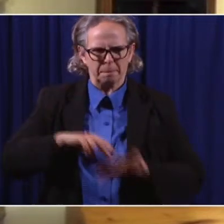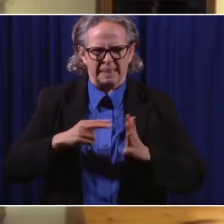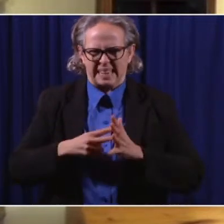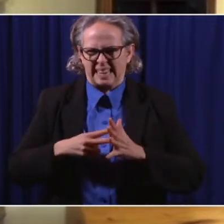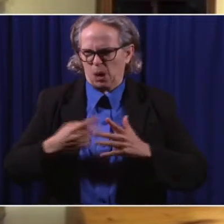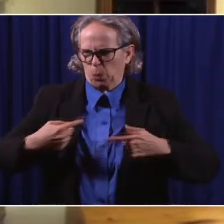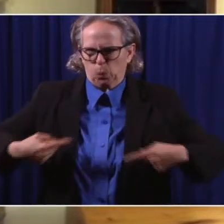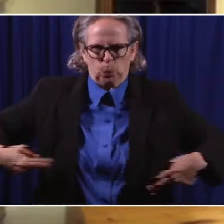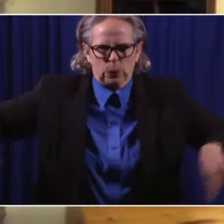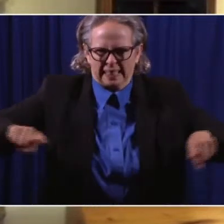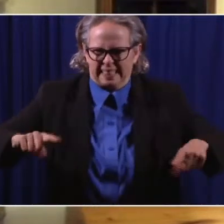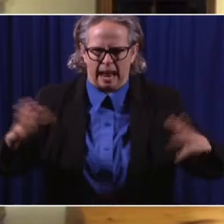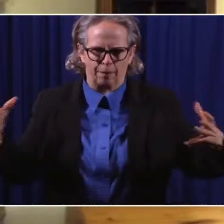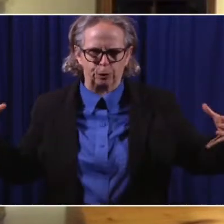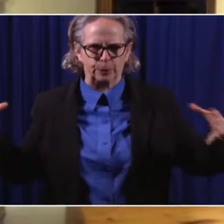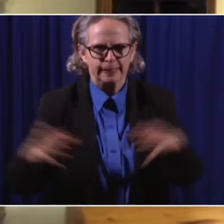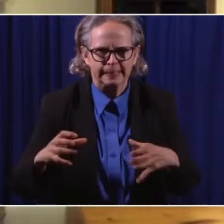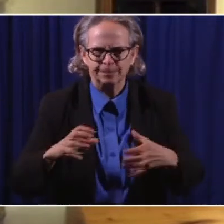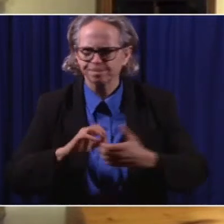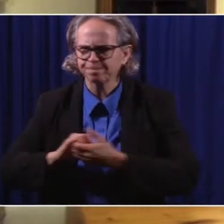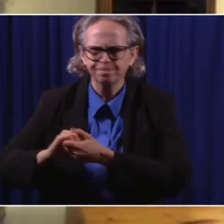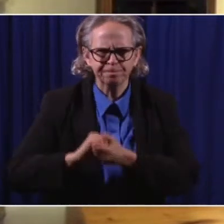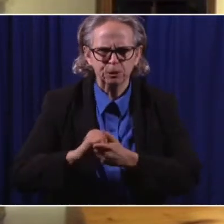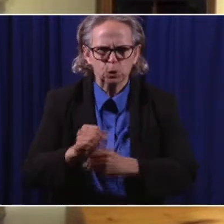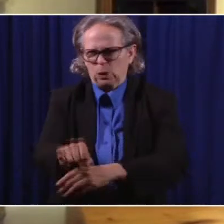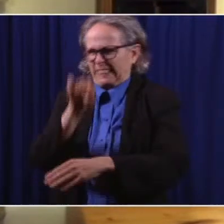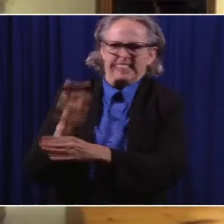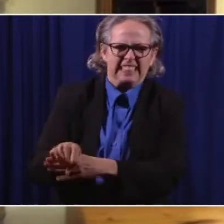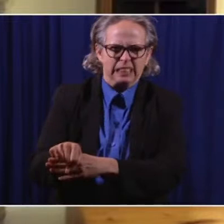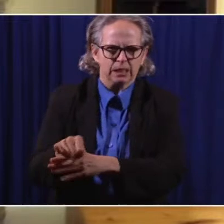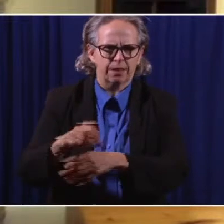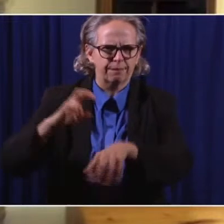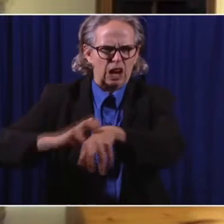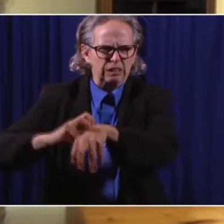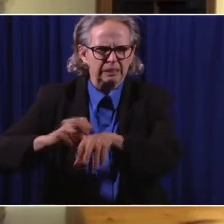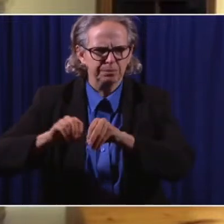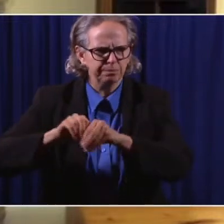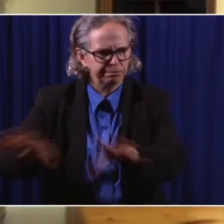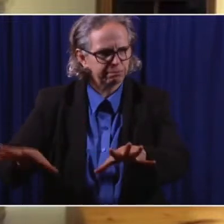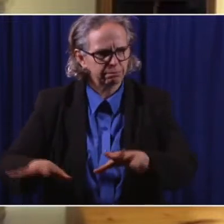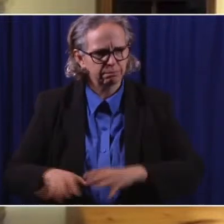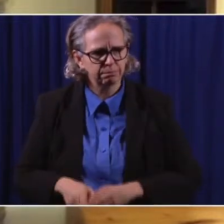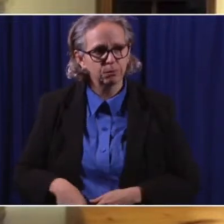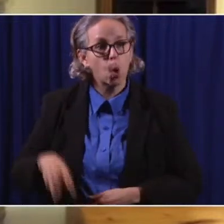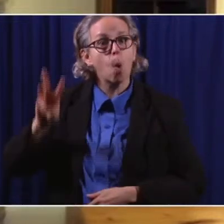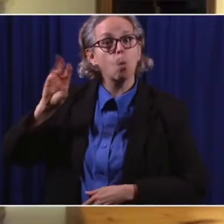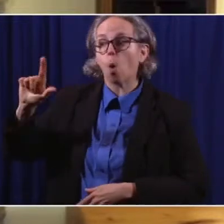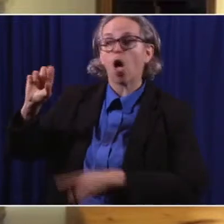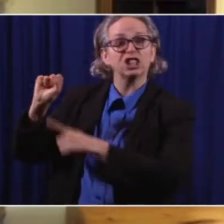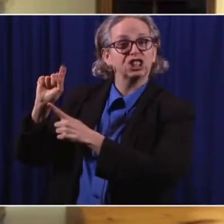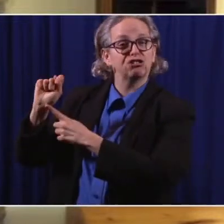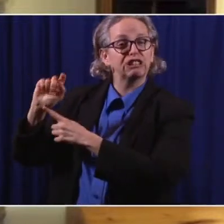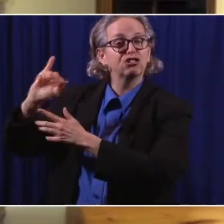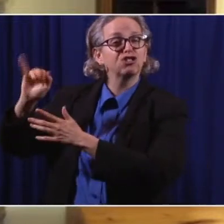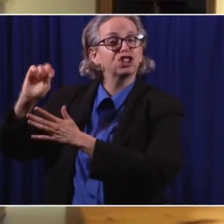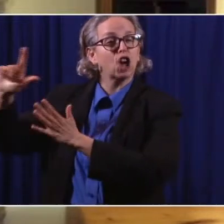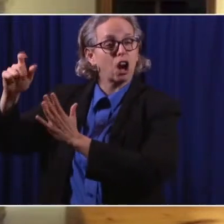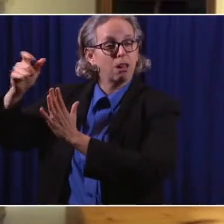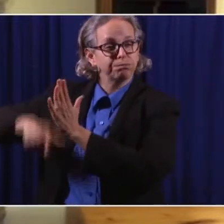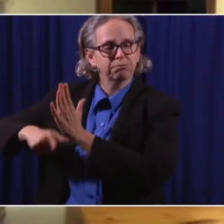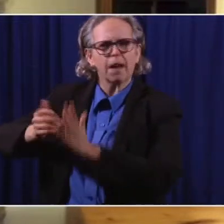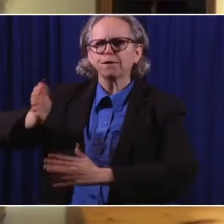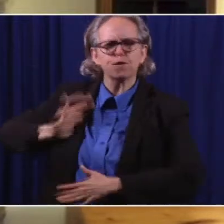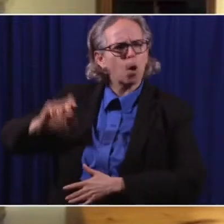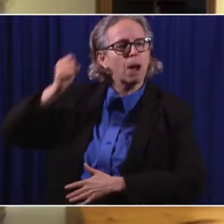Today's Wall Street Journal former New Jersey Governor Christie has written a very powerful op-ed piece on